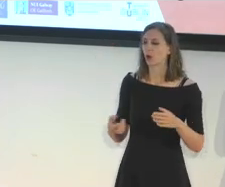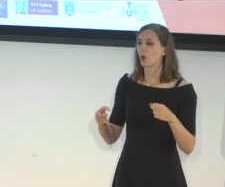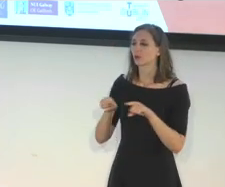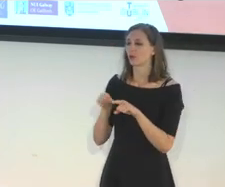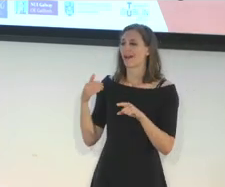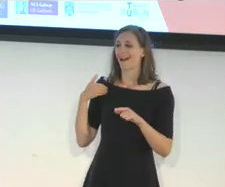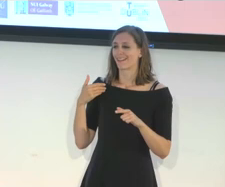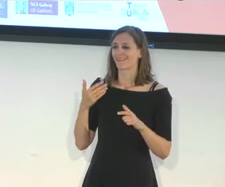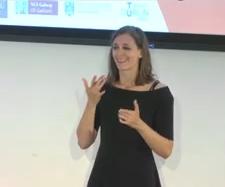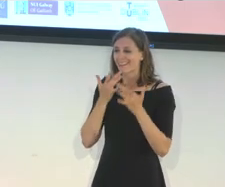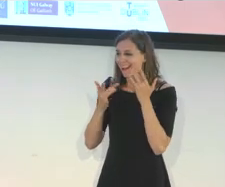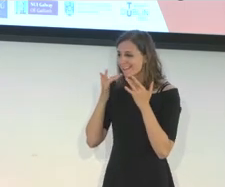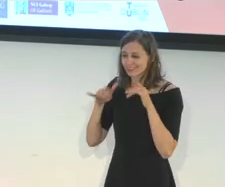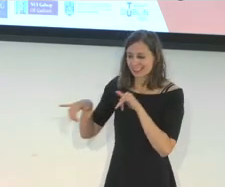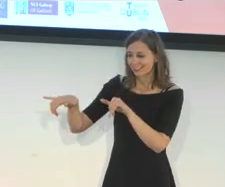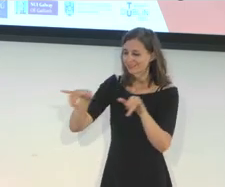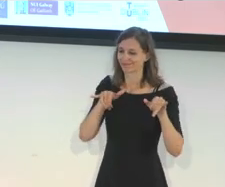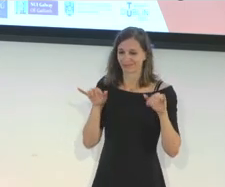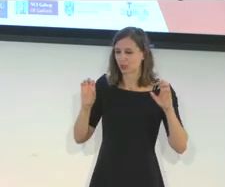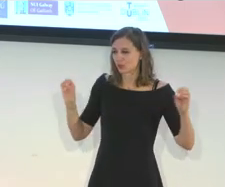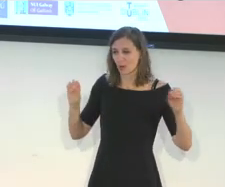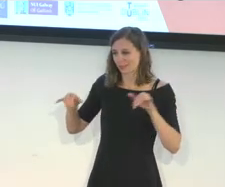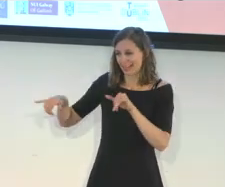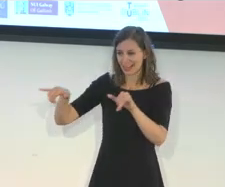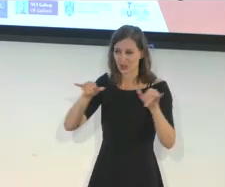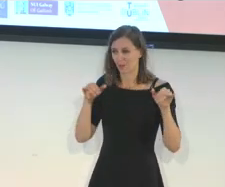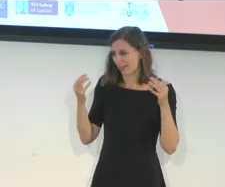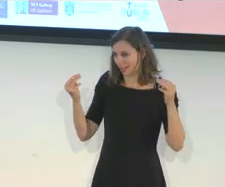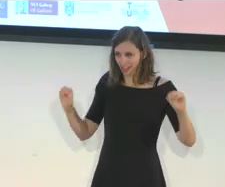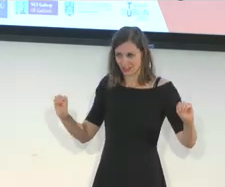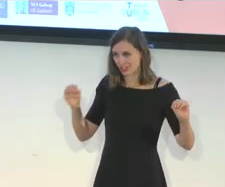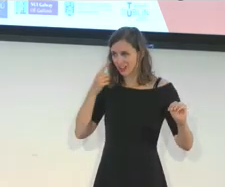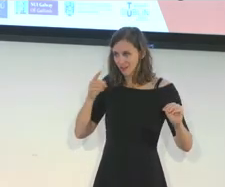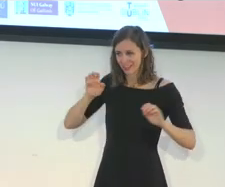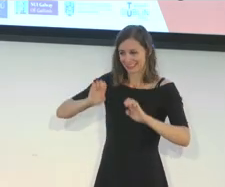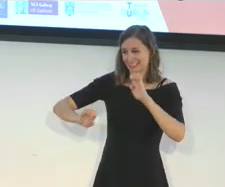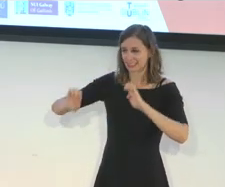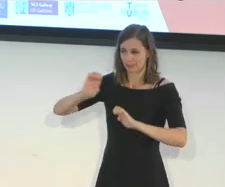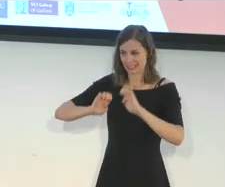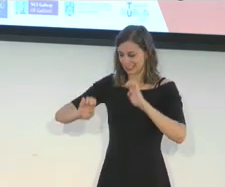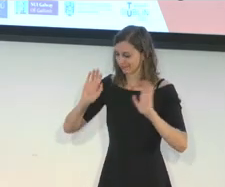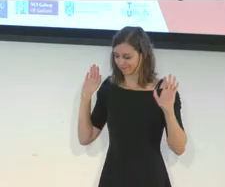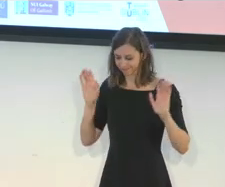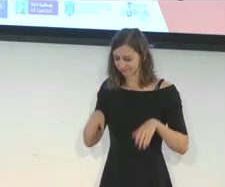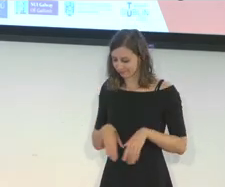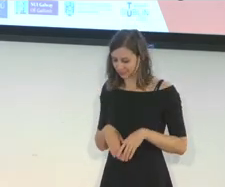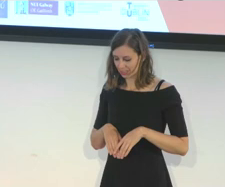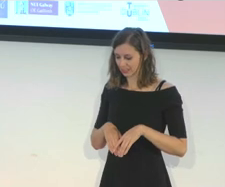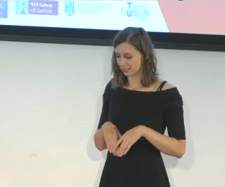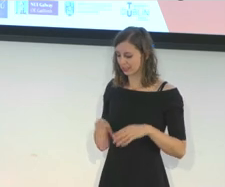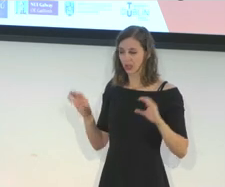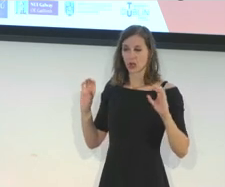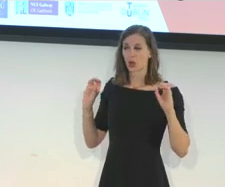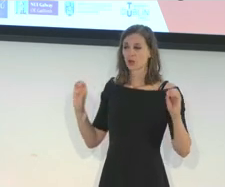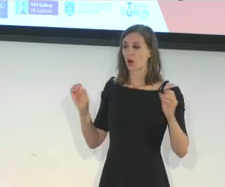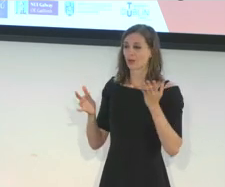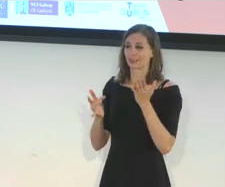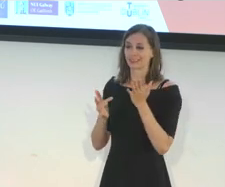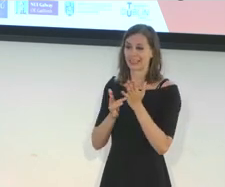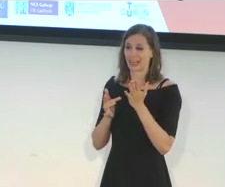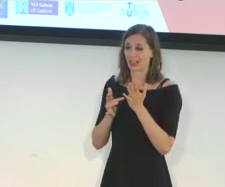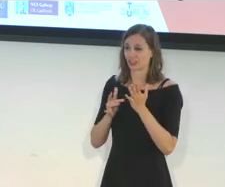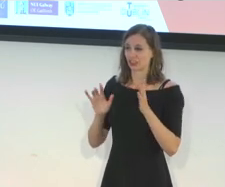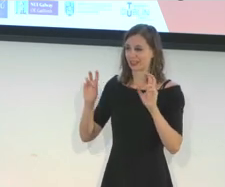is no standardized methodology for the technology assessment of ALR systems in XR. There is no technology acceptance